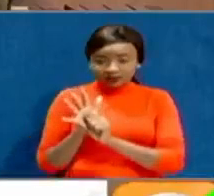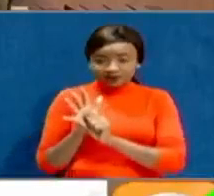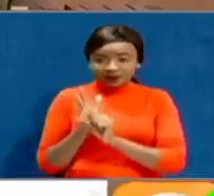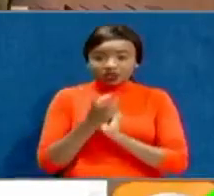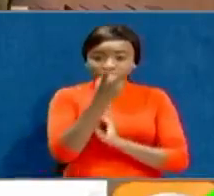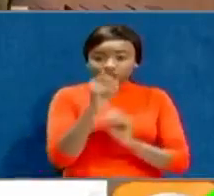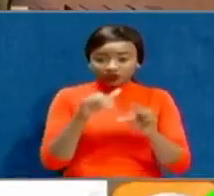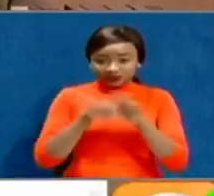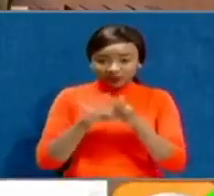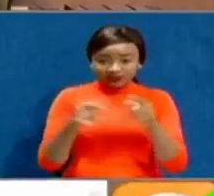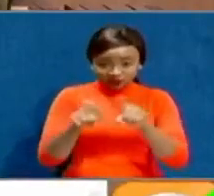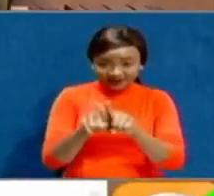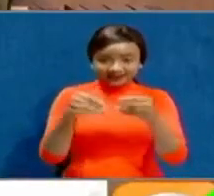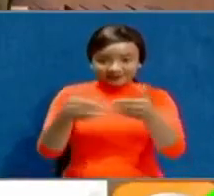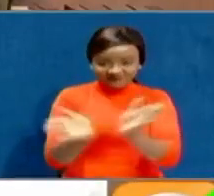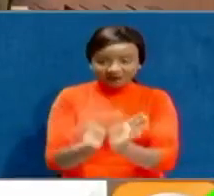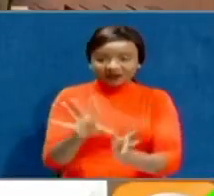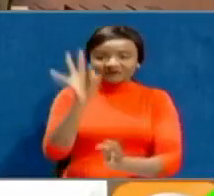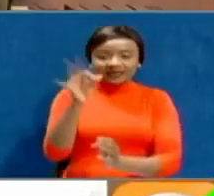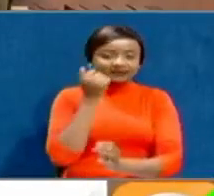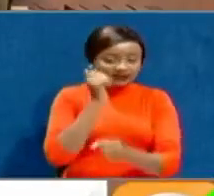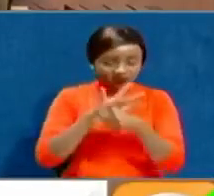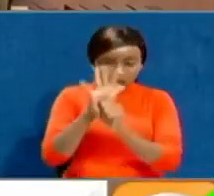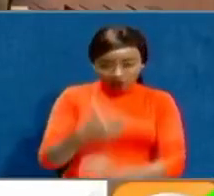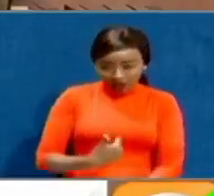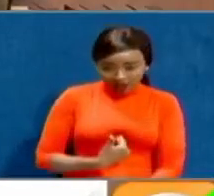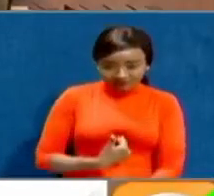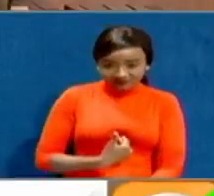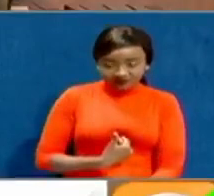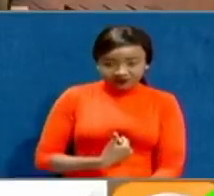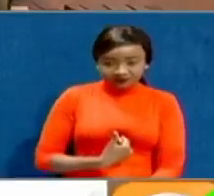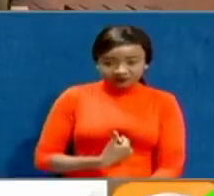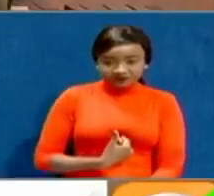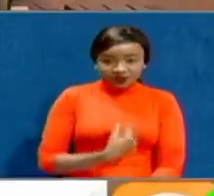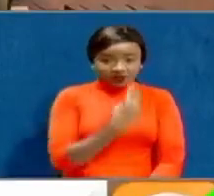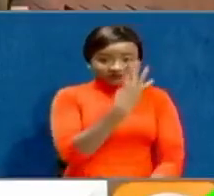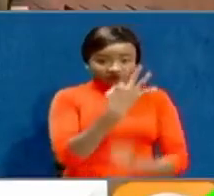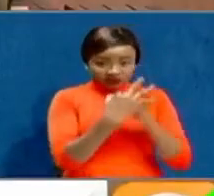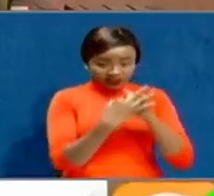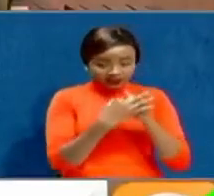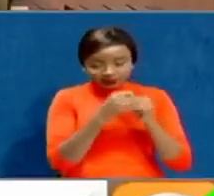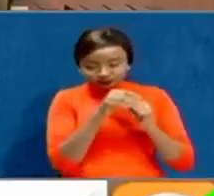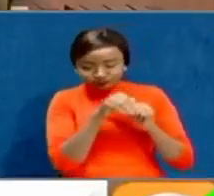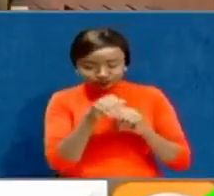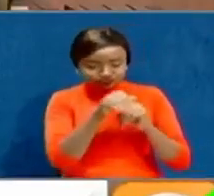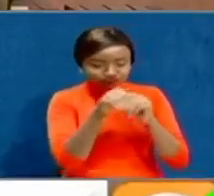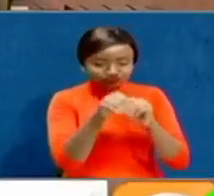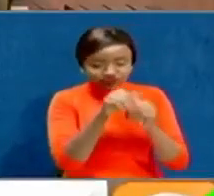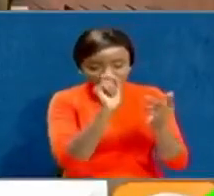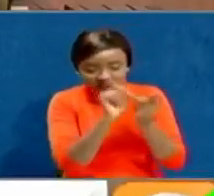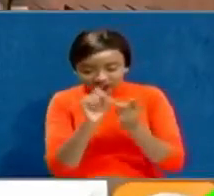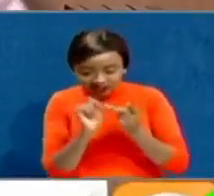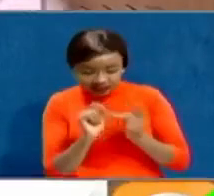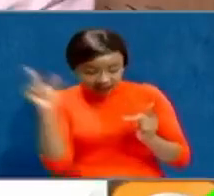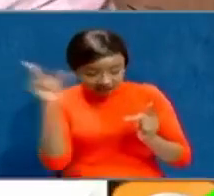At least 20 members of the same family have tested positive for the virus. 48 were traced and tested, leading to the result that